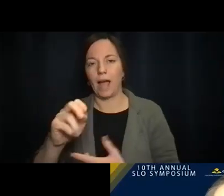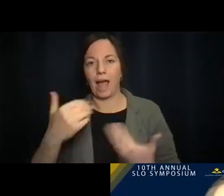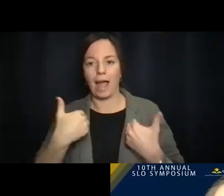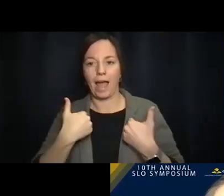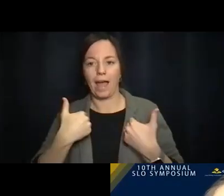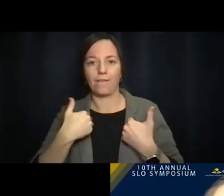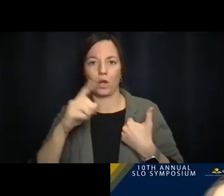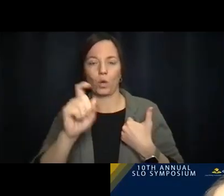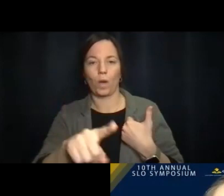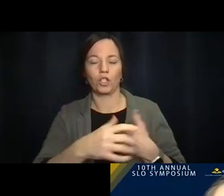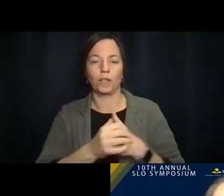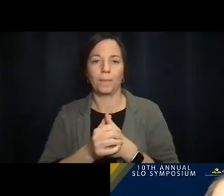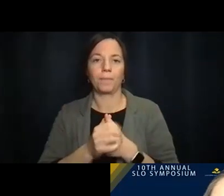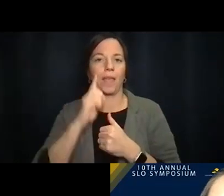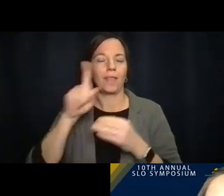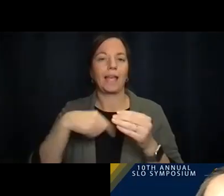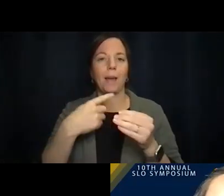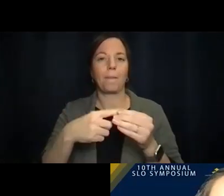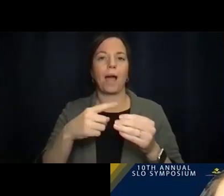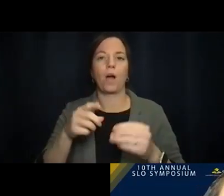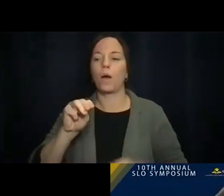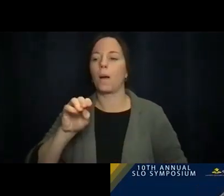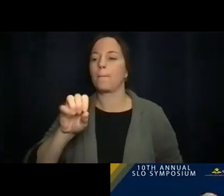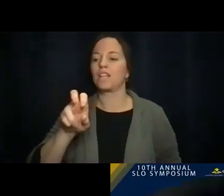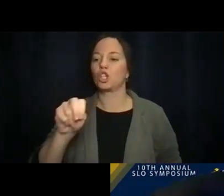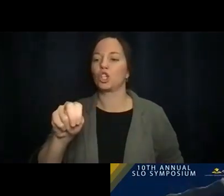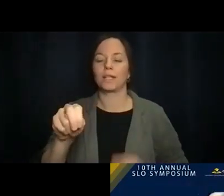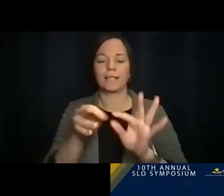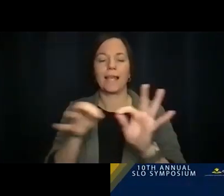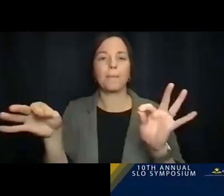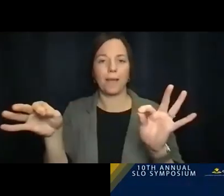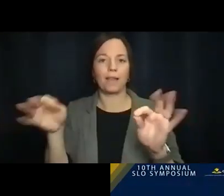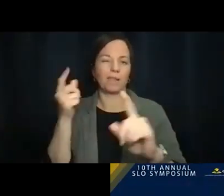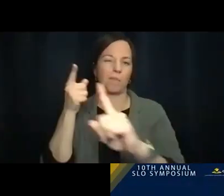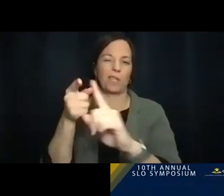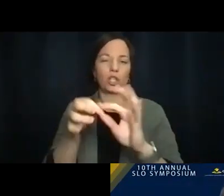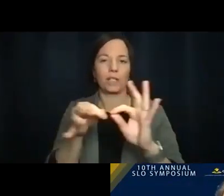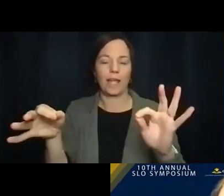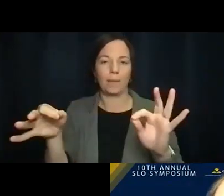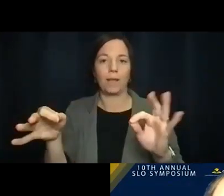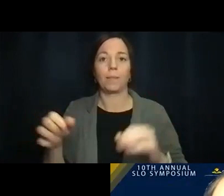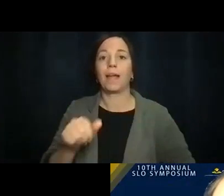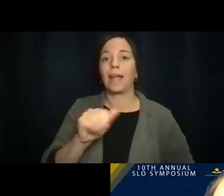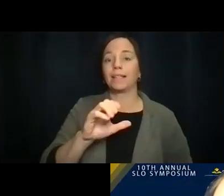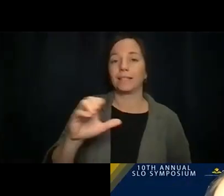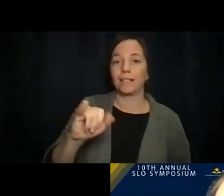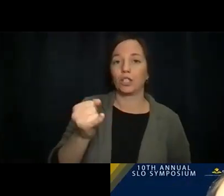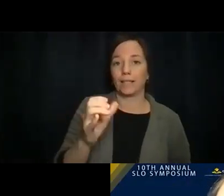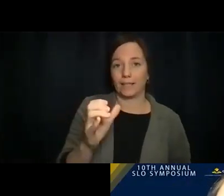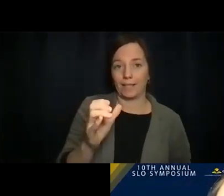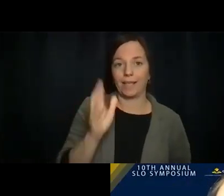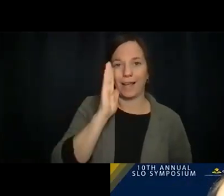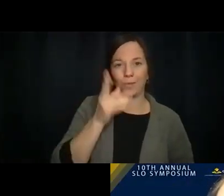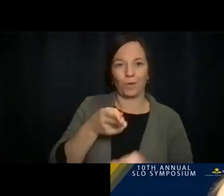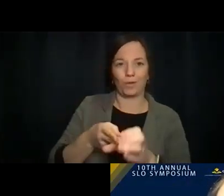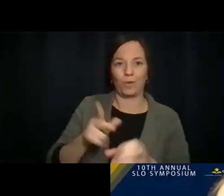about mission, a lot of us get into the mindset of our mission statement, but what was explained by ACCJC, and I will also be joining Catherine